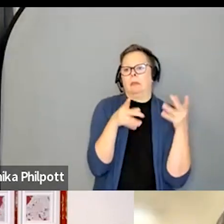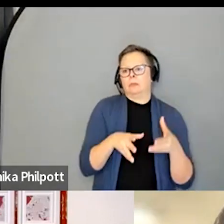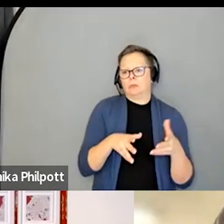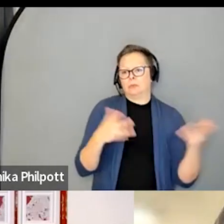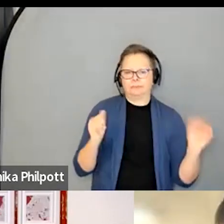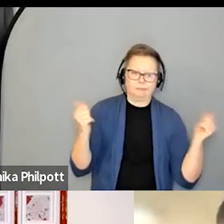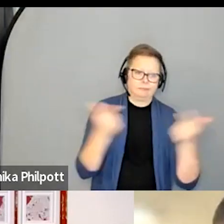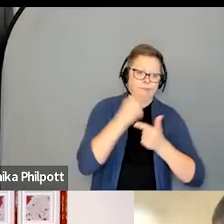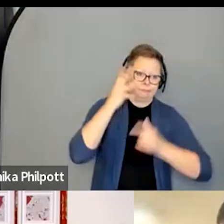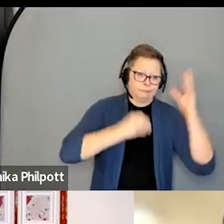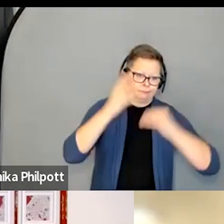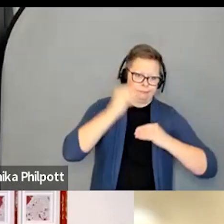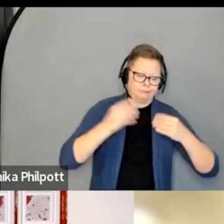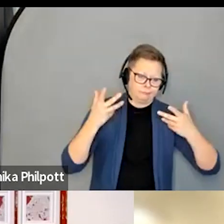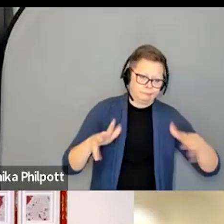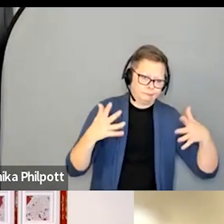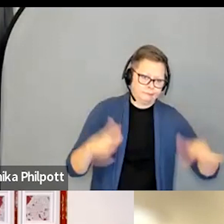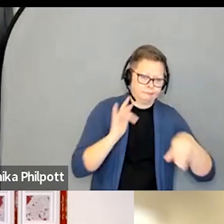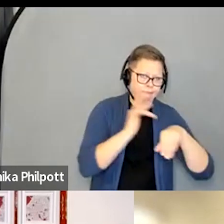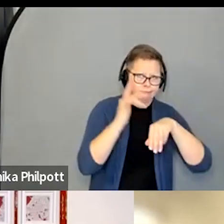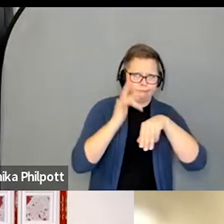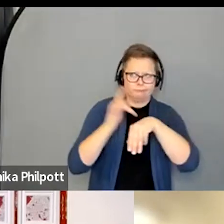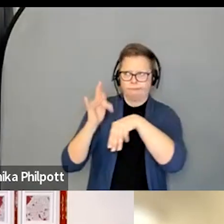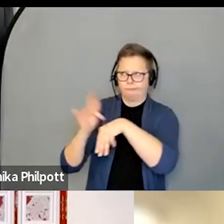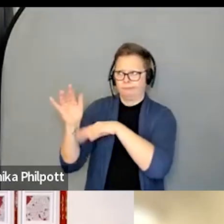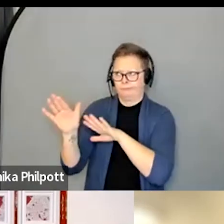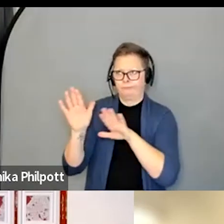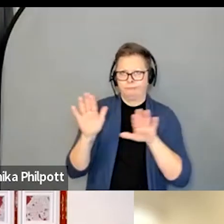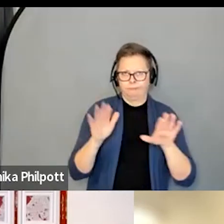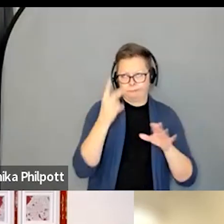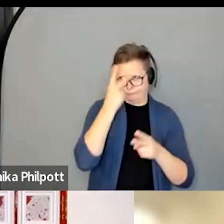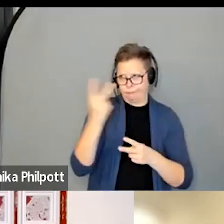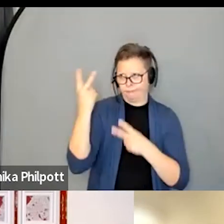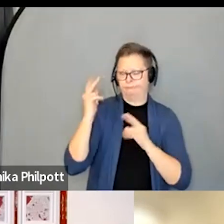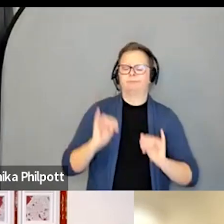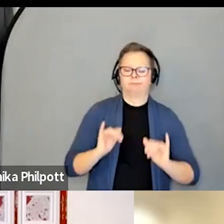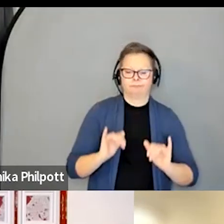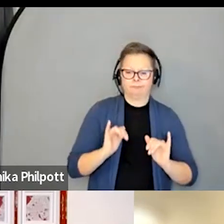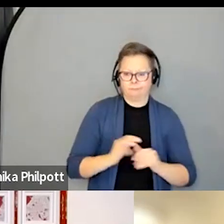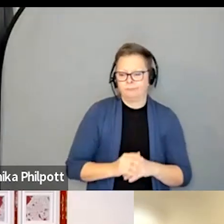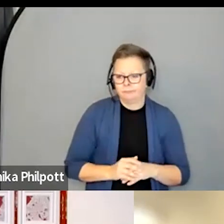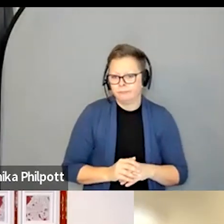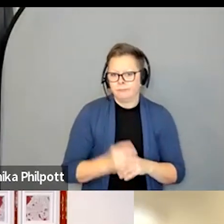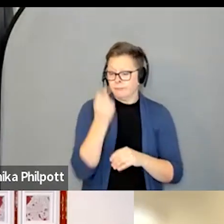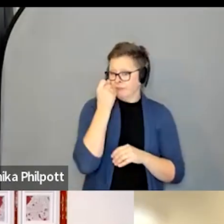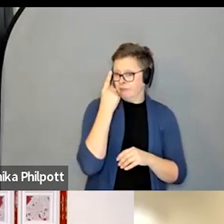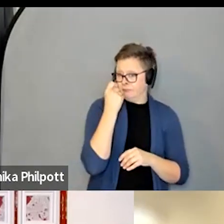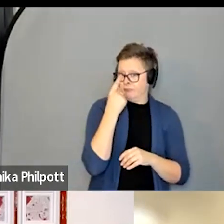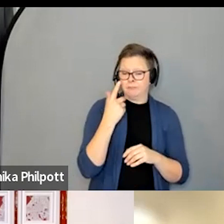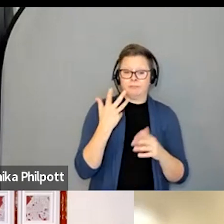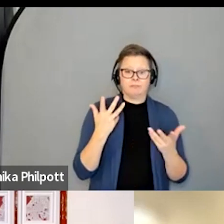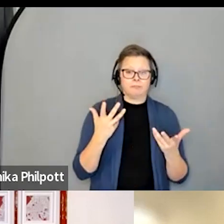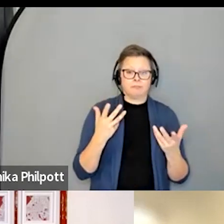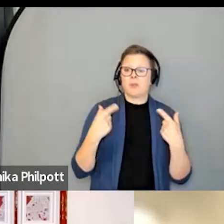all been through that at one point or another. And when it comes to dealing with workers